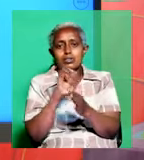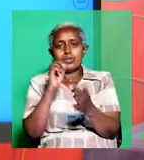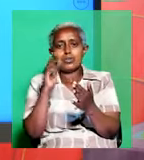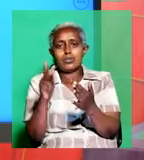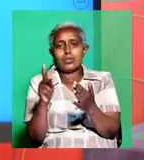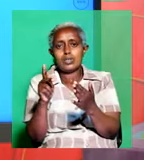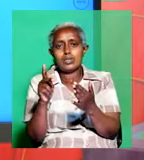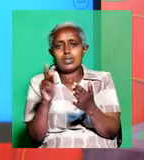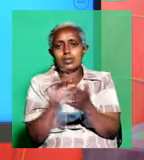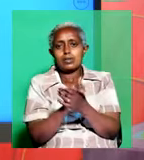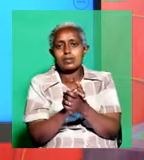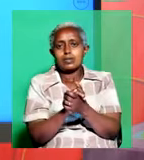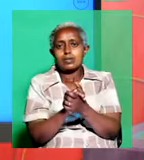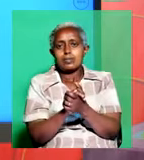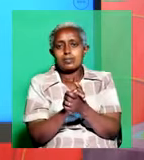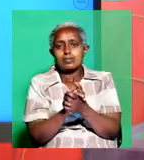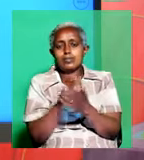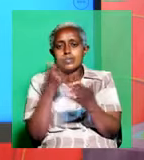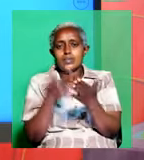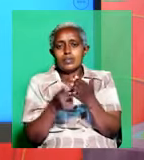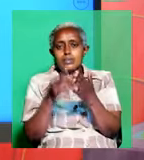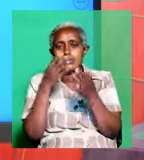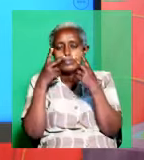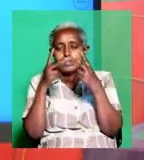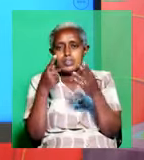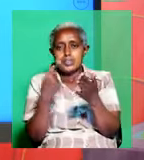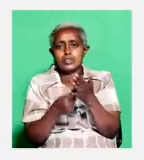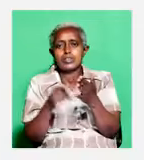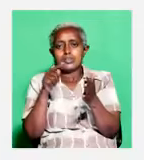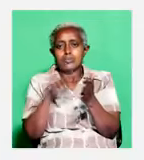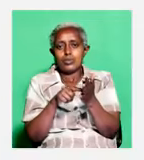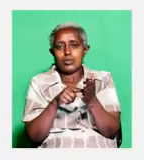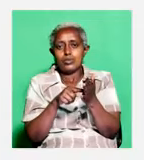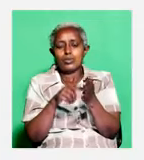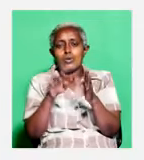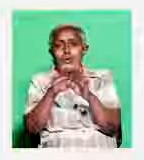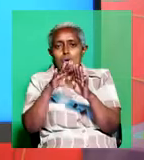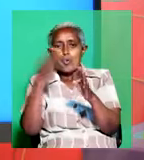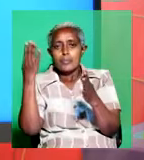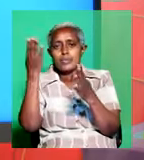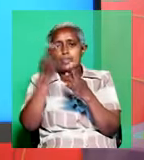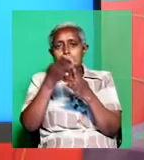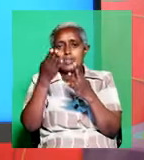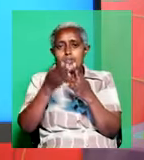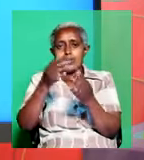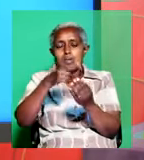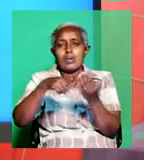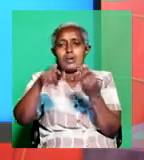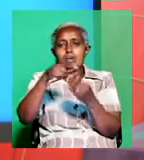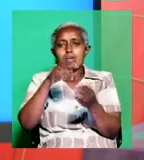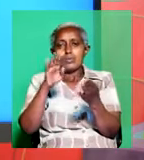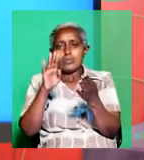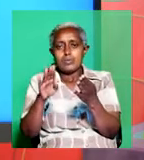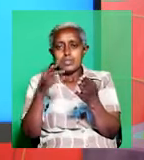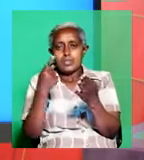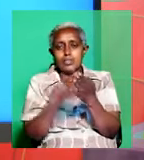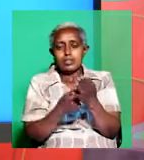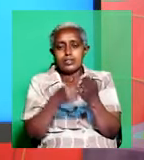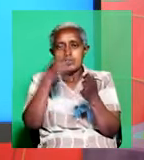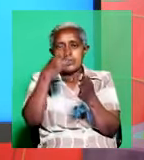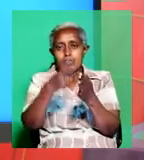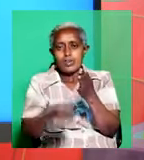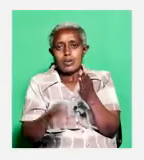Okay, if you see this point, open interval around B, this